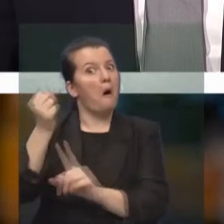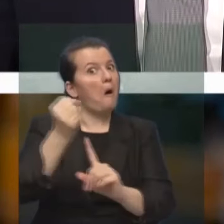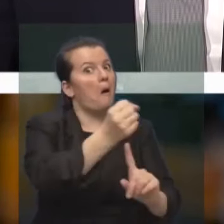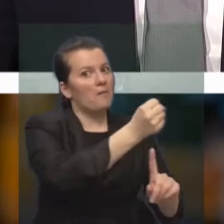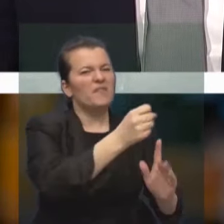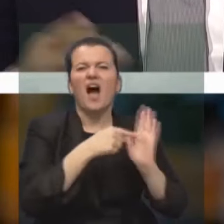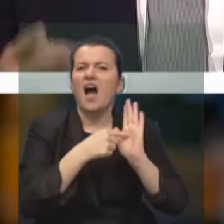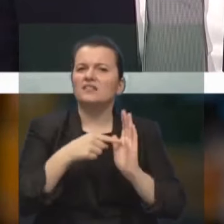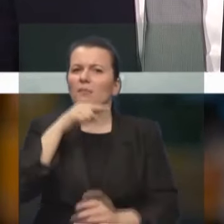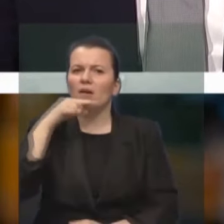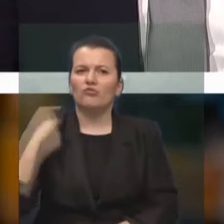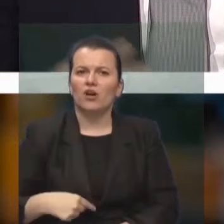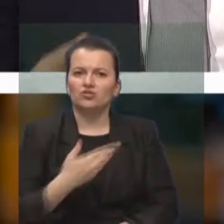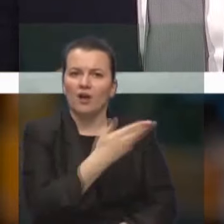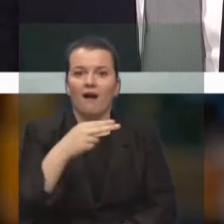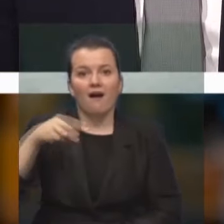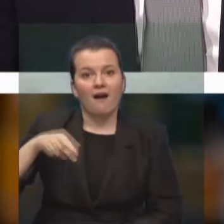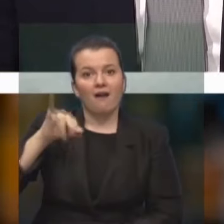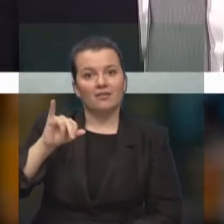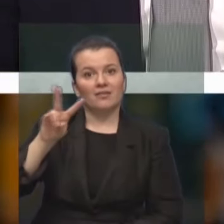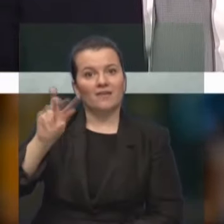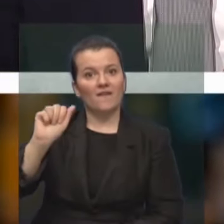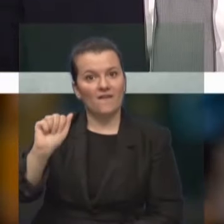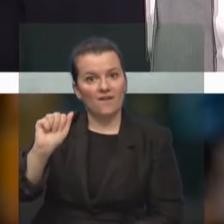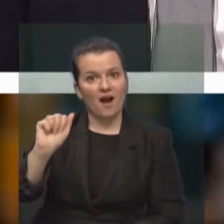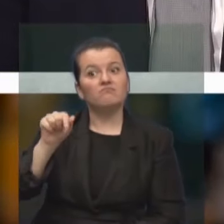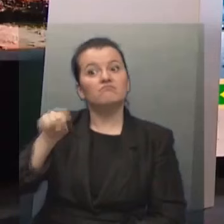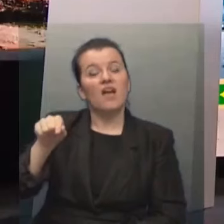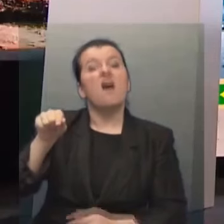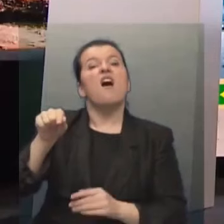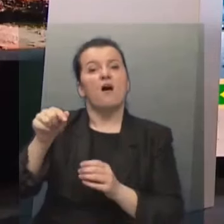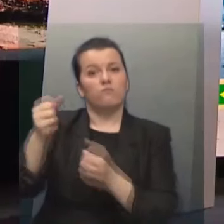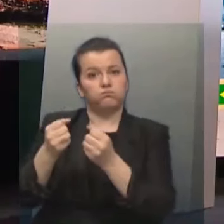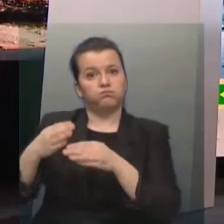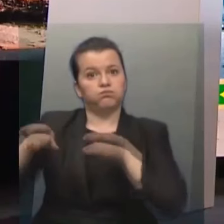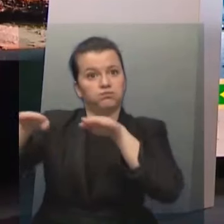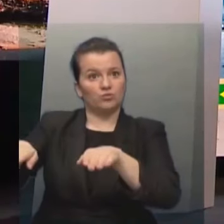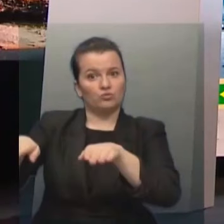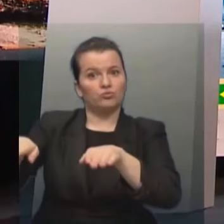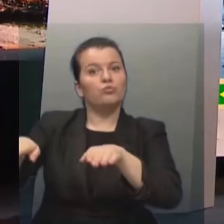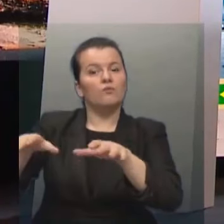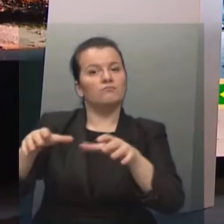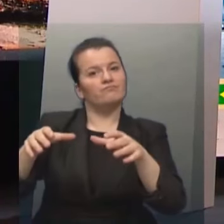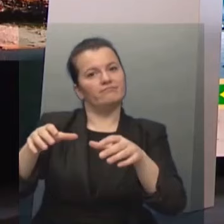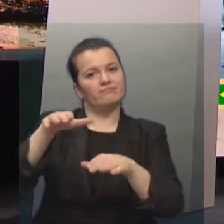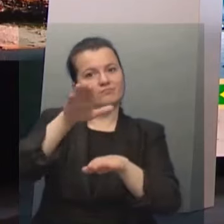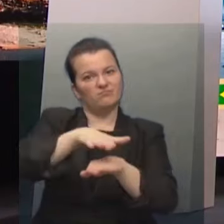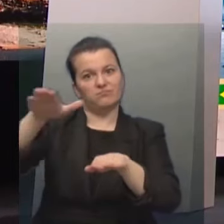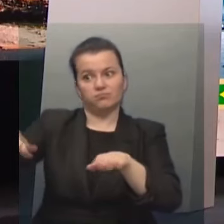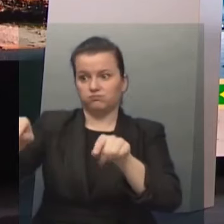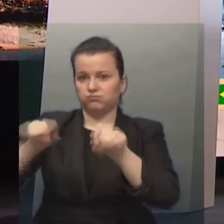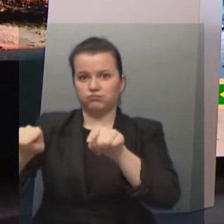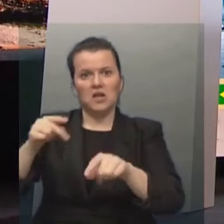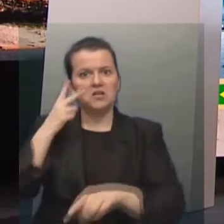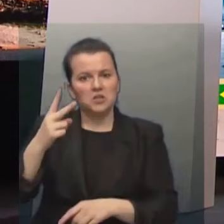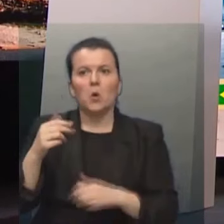Lada Niva, in its two versions, have made a hit on the market with as many as 6,000 units